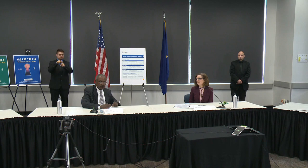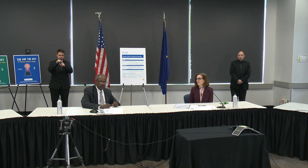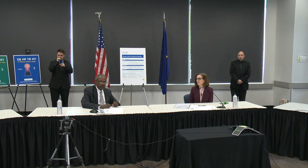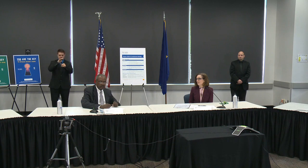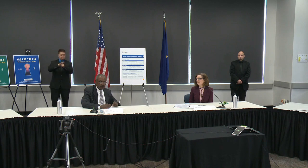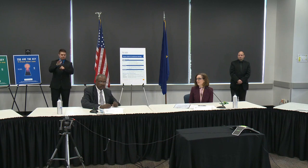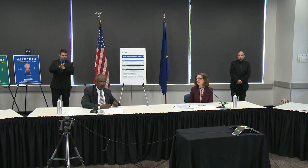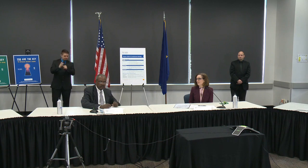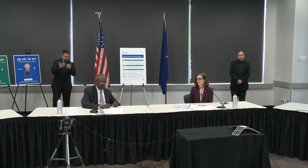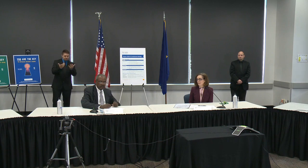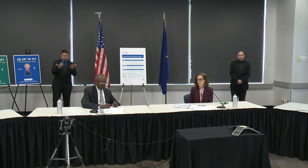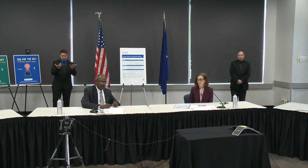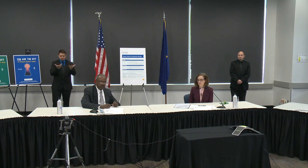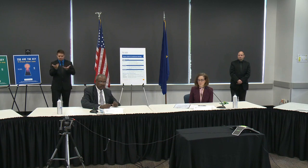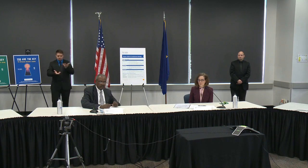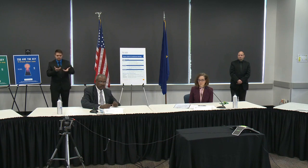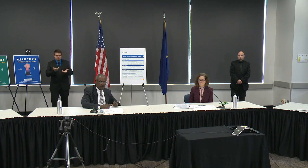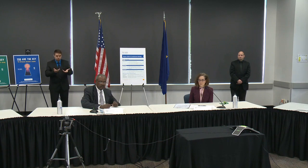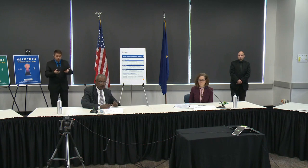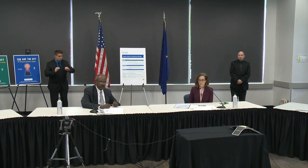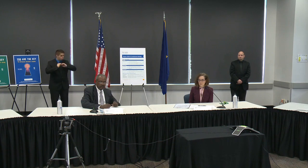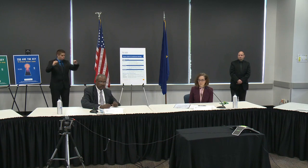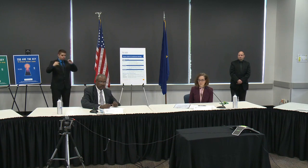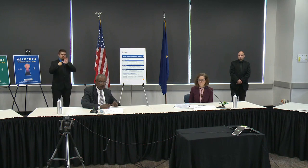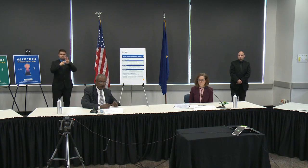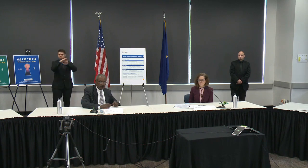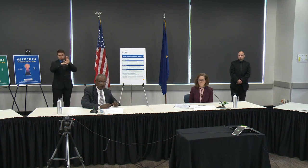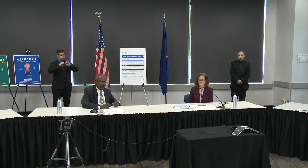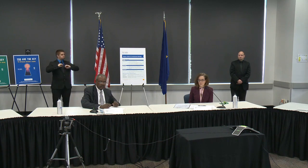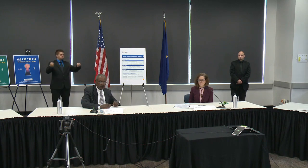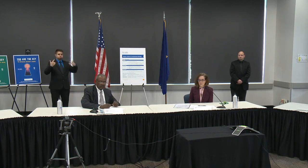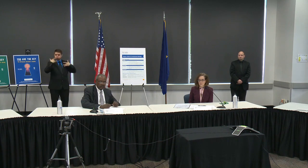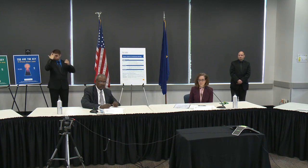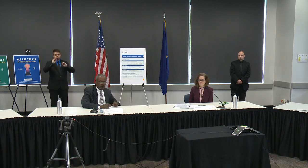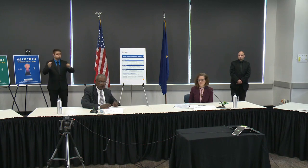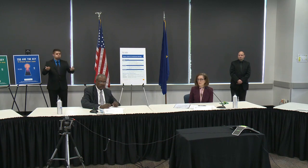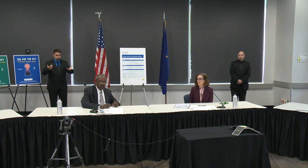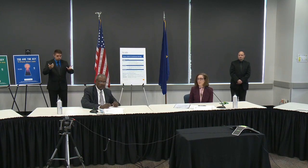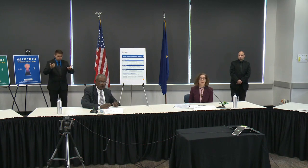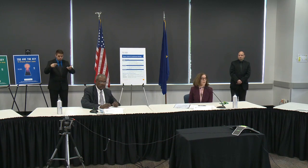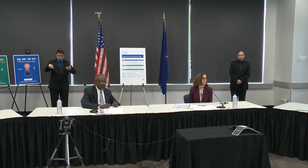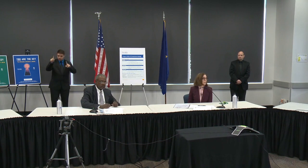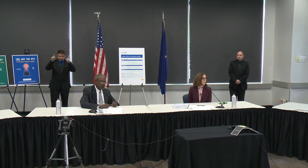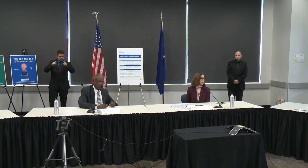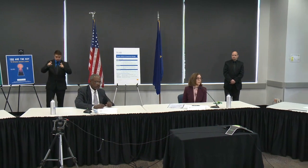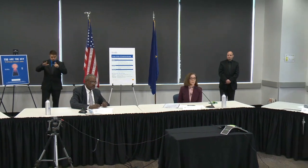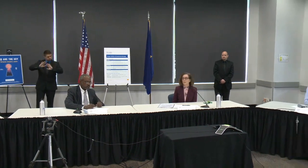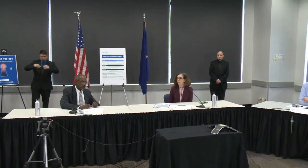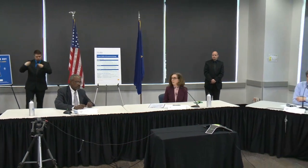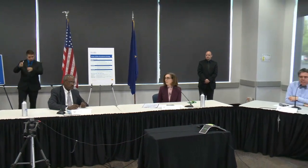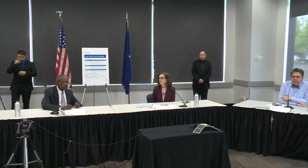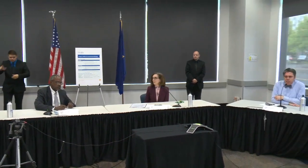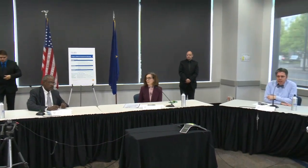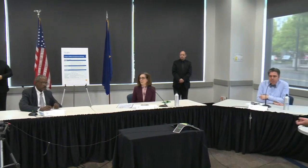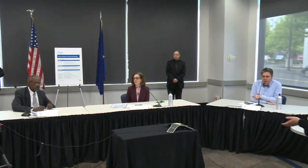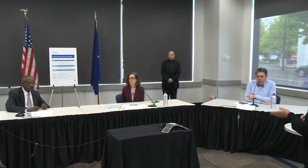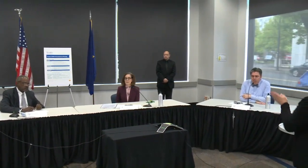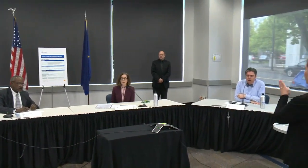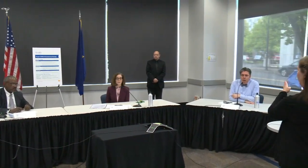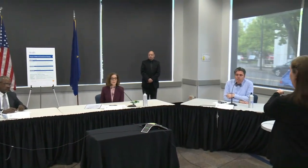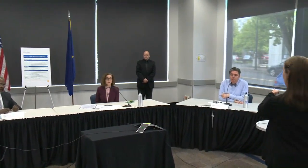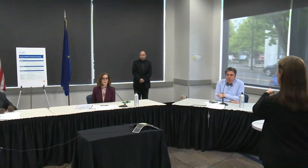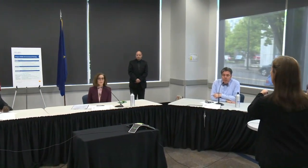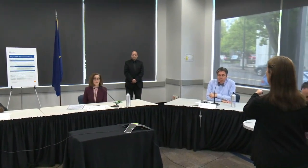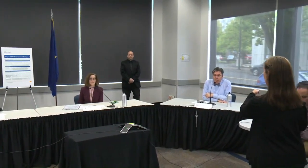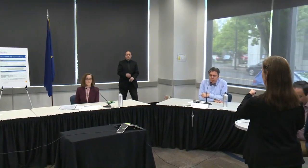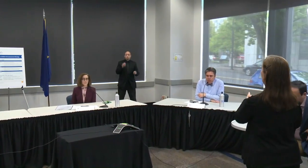have the testing capacity and shouldn't we have the testing capacity before we reopen origin no and i think you know our recommendations may evolve